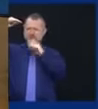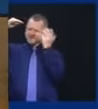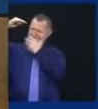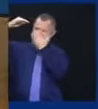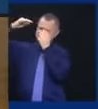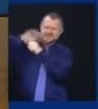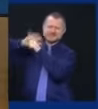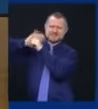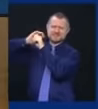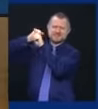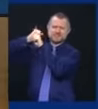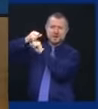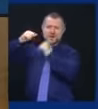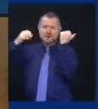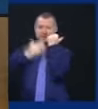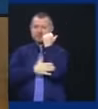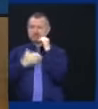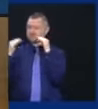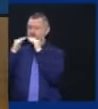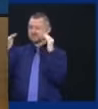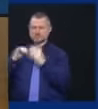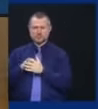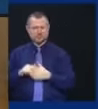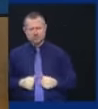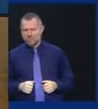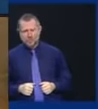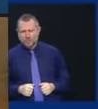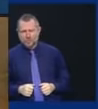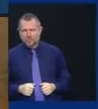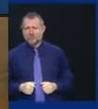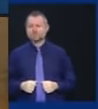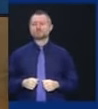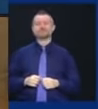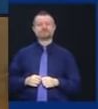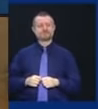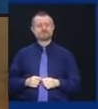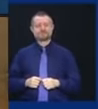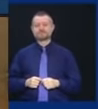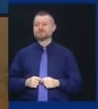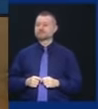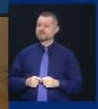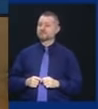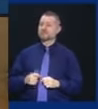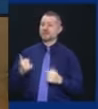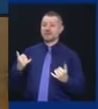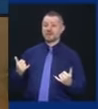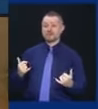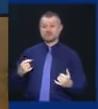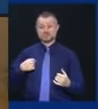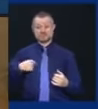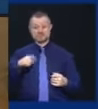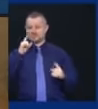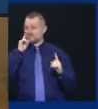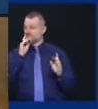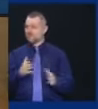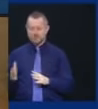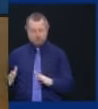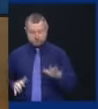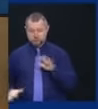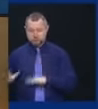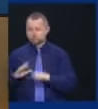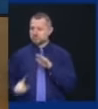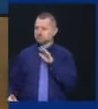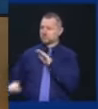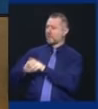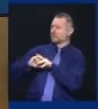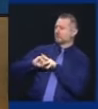the globe had the problem that we had in New York. We were ambushed by COVID, but we